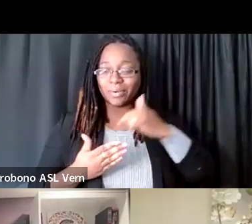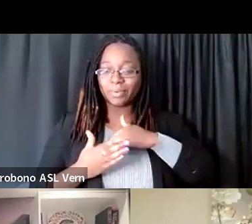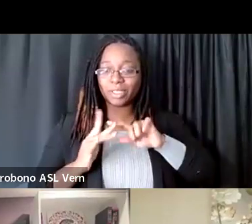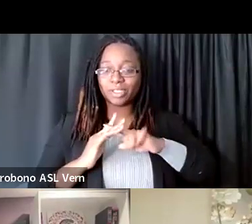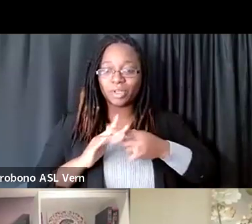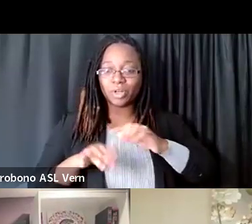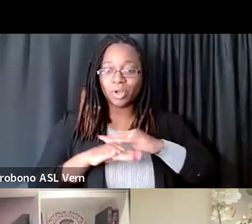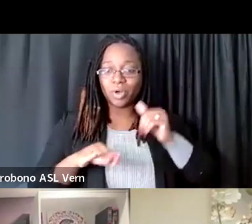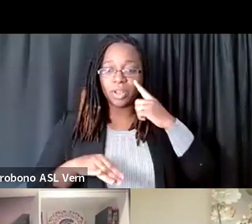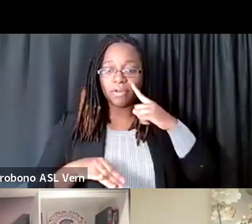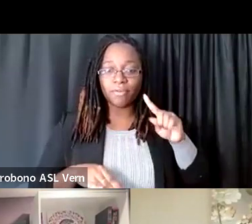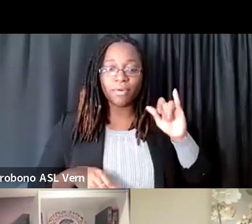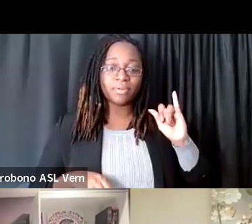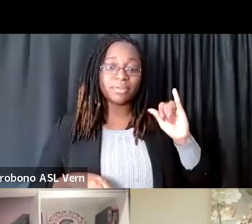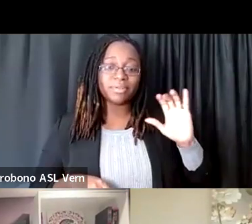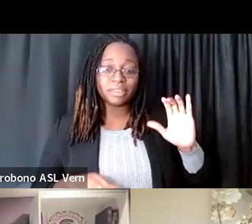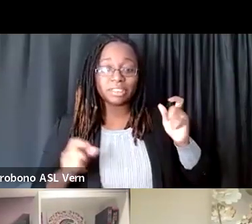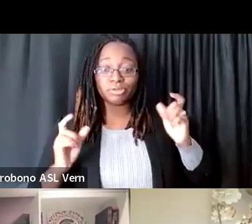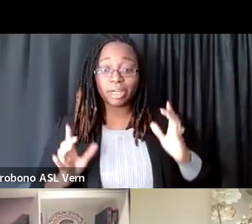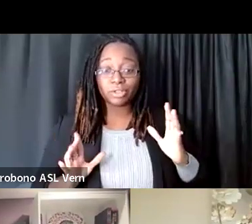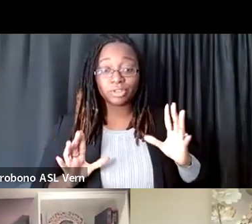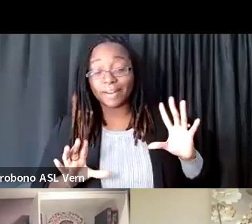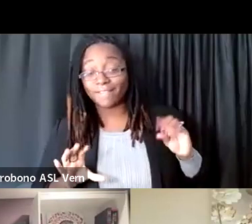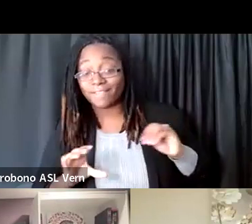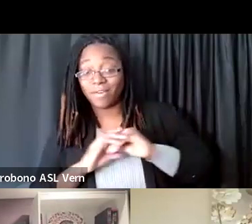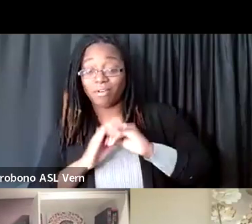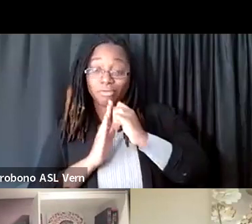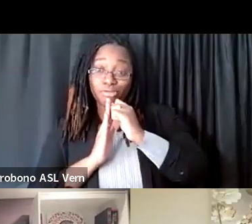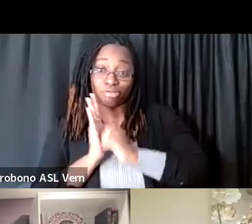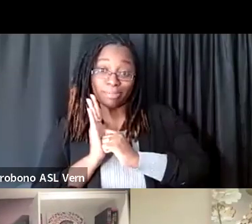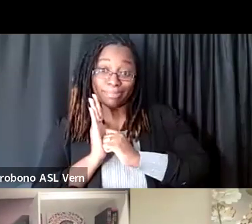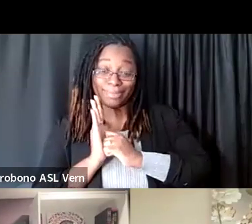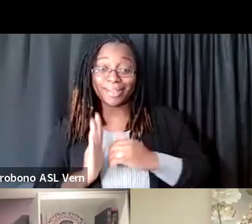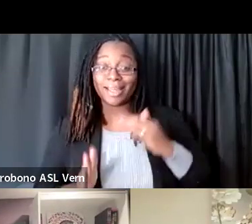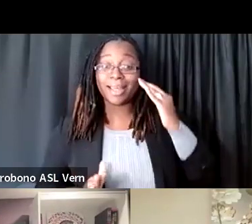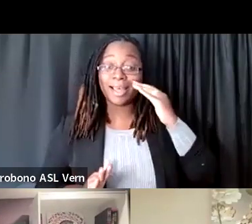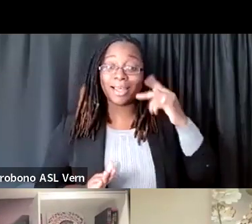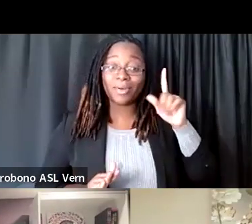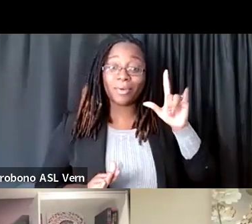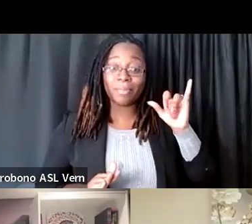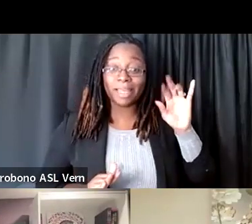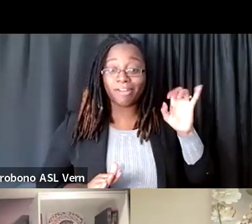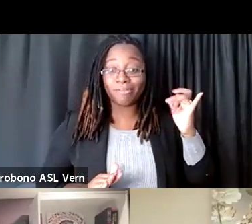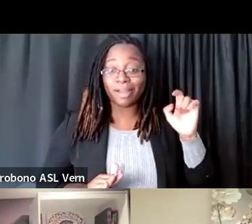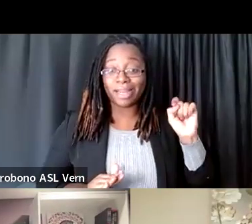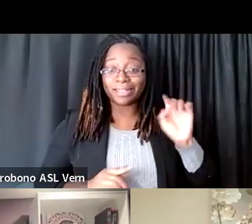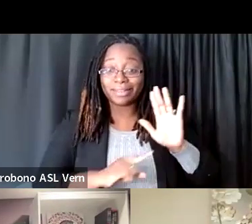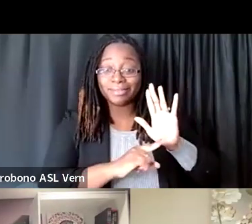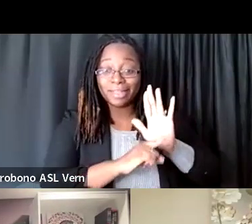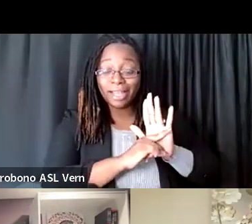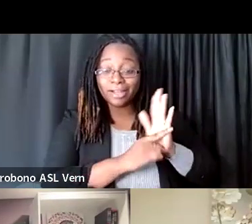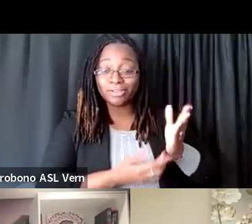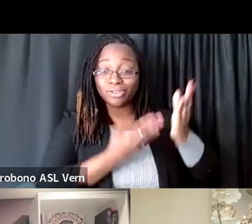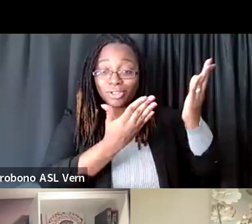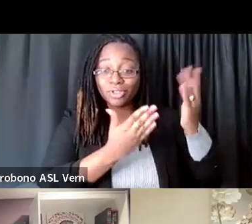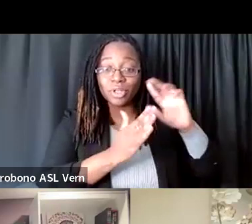for intimacy directors in the script. Just, you know, I know that we put as playwrights other suggestions about roles, characters, support